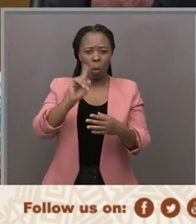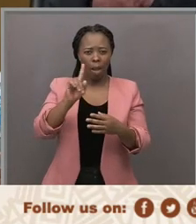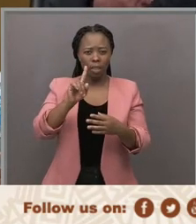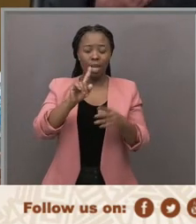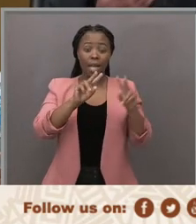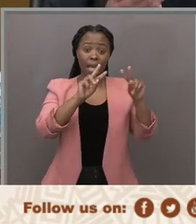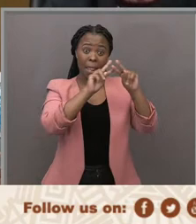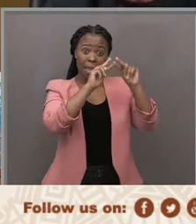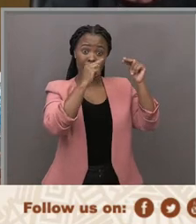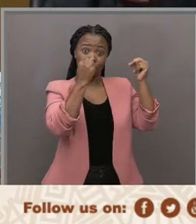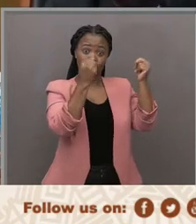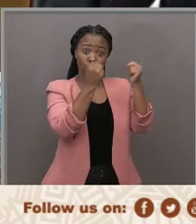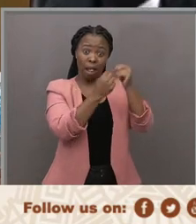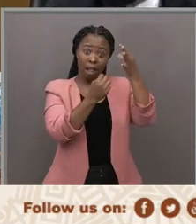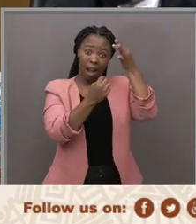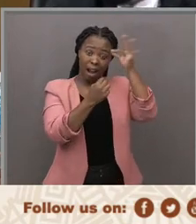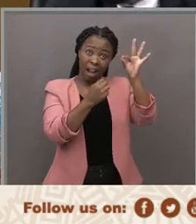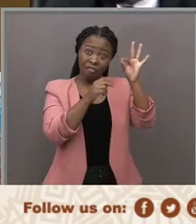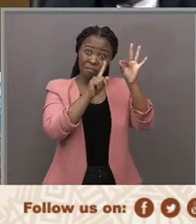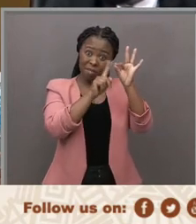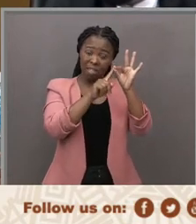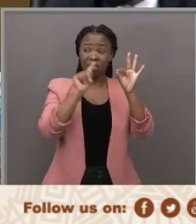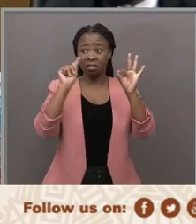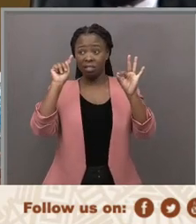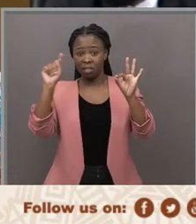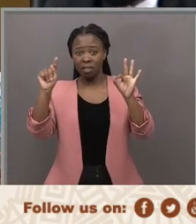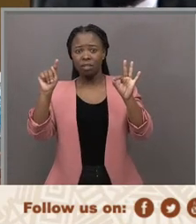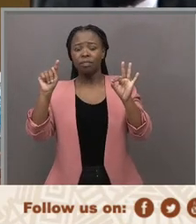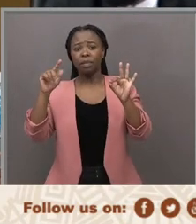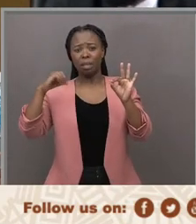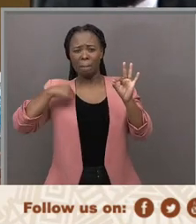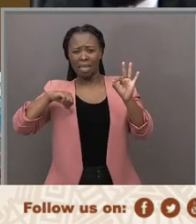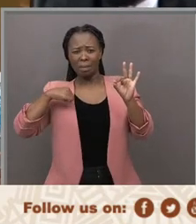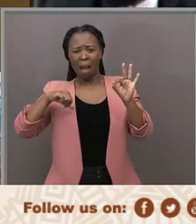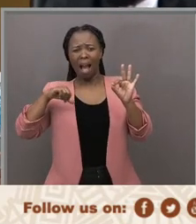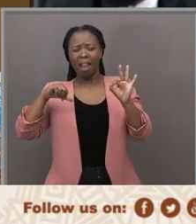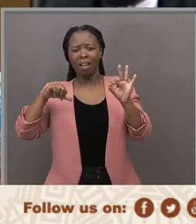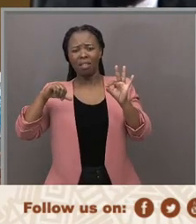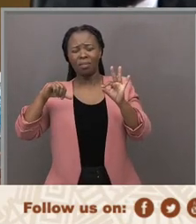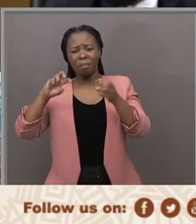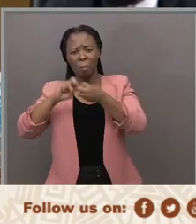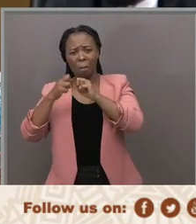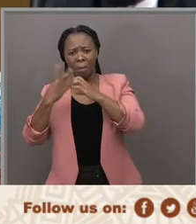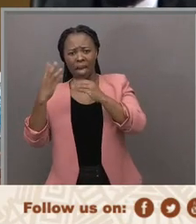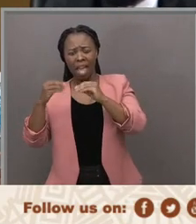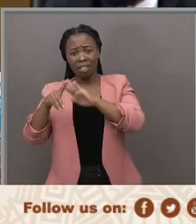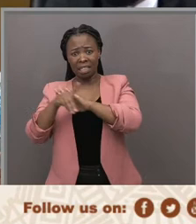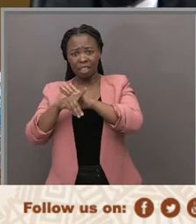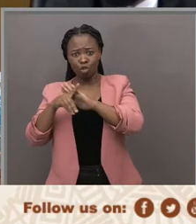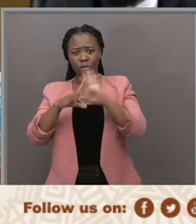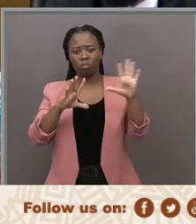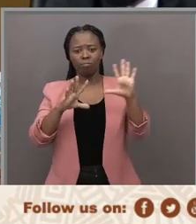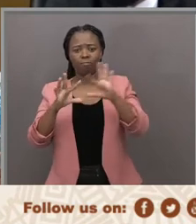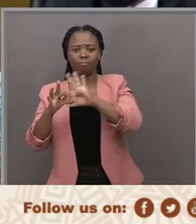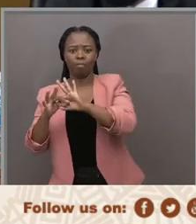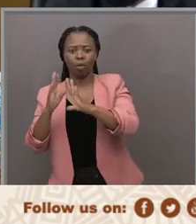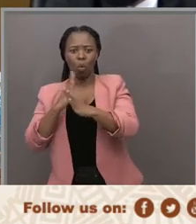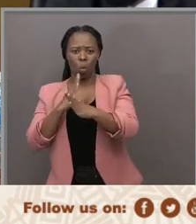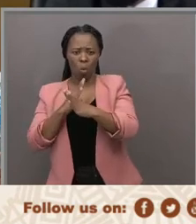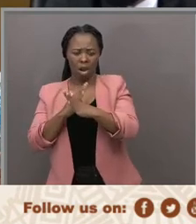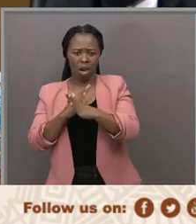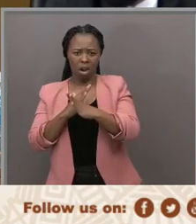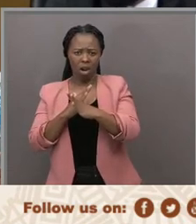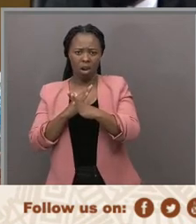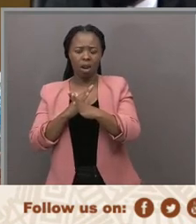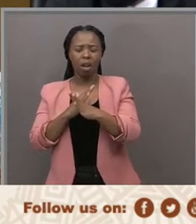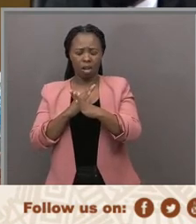national government and the affected municipality and the district to address all the